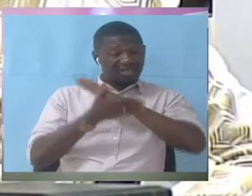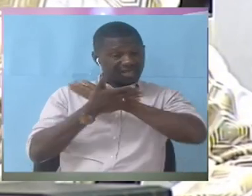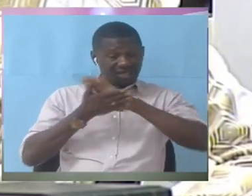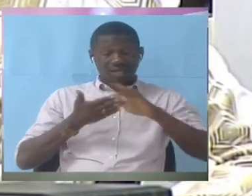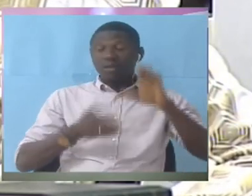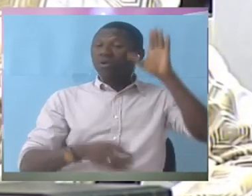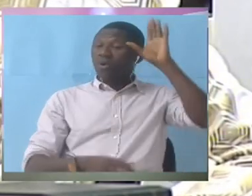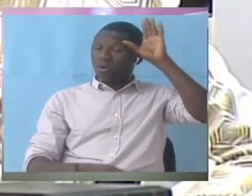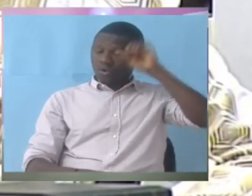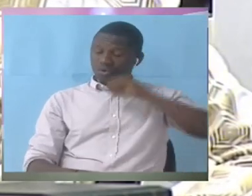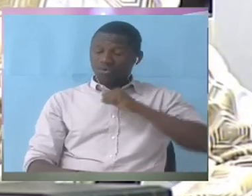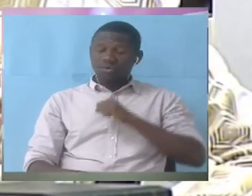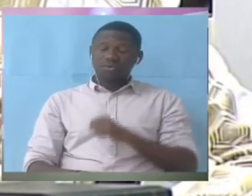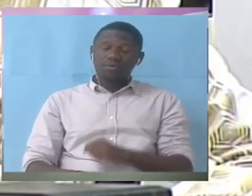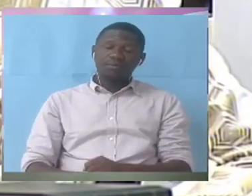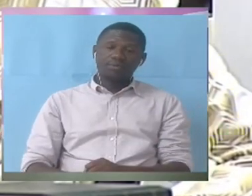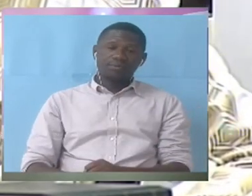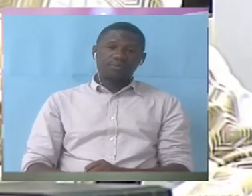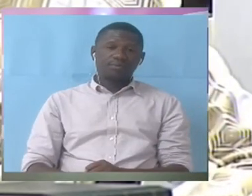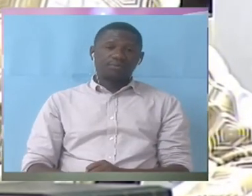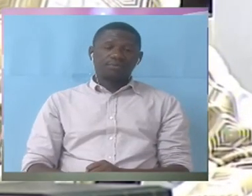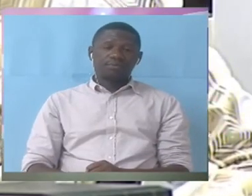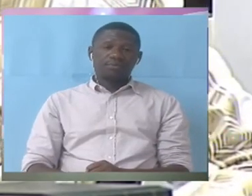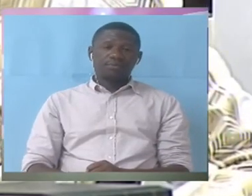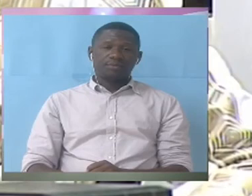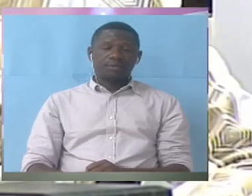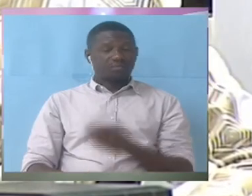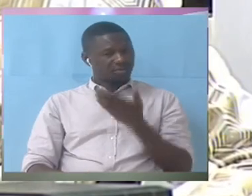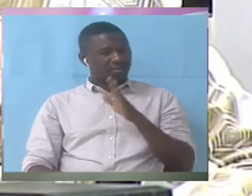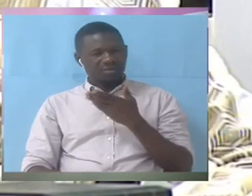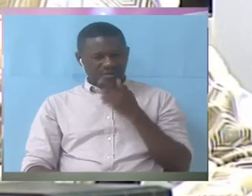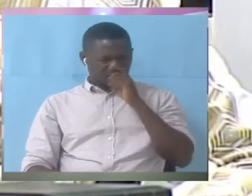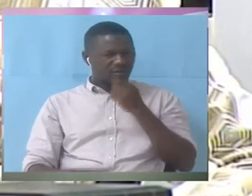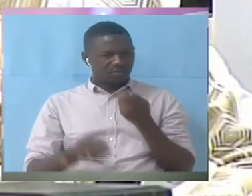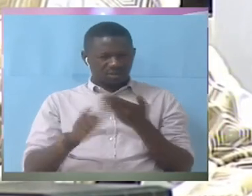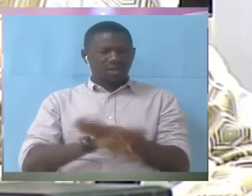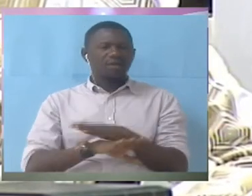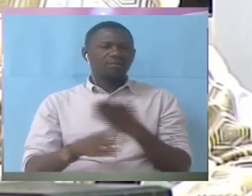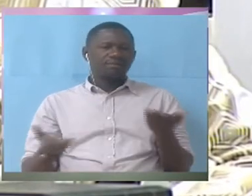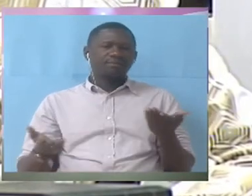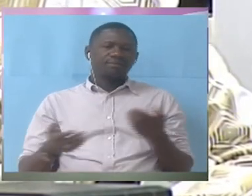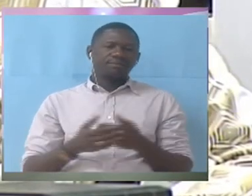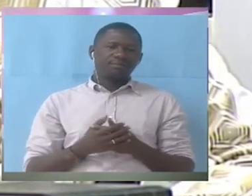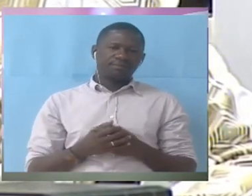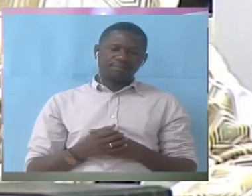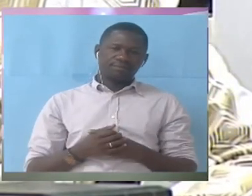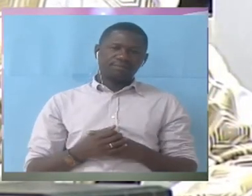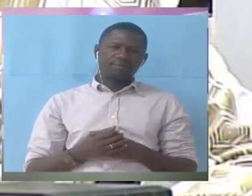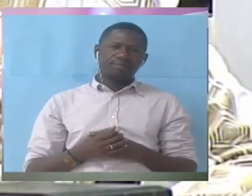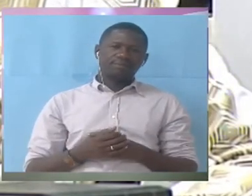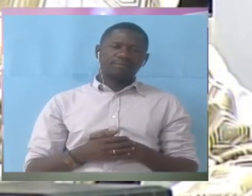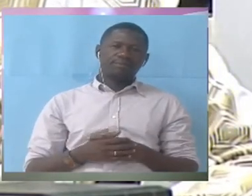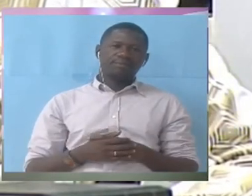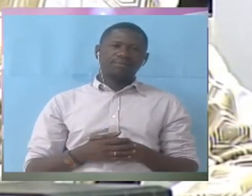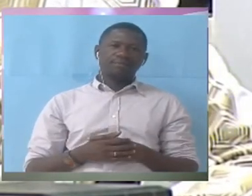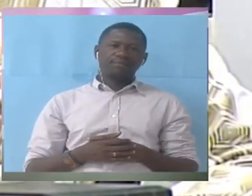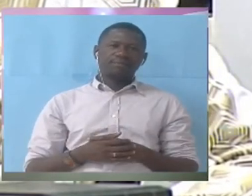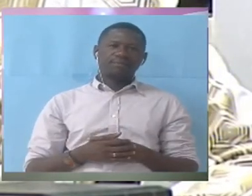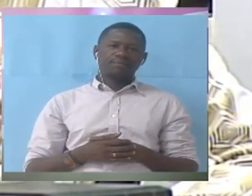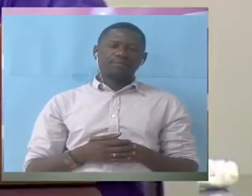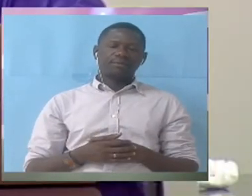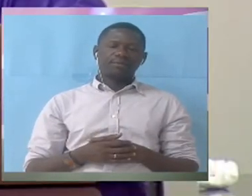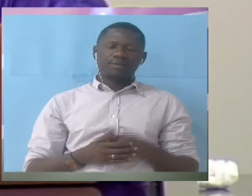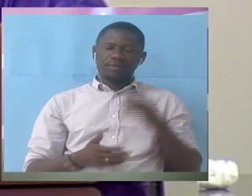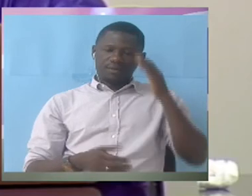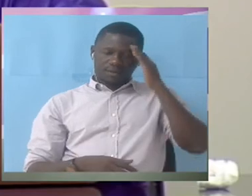ci lañ dal di xamné dal. He must have died. Xamna dafa dédé. Thank you. Jerejef.